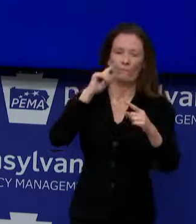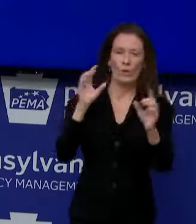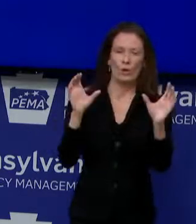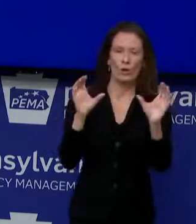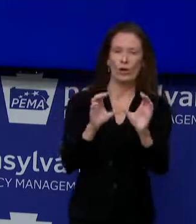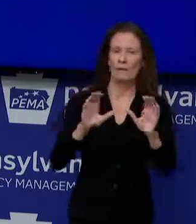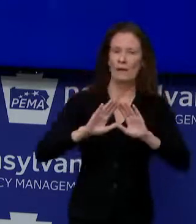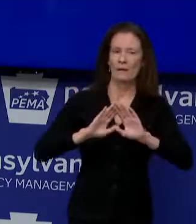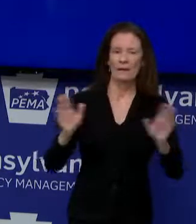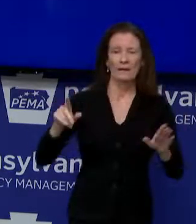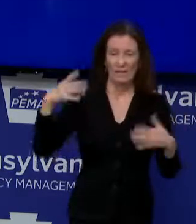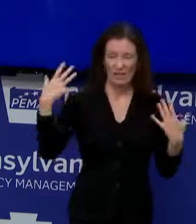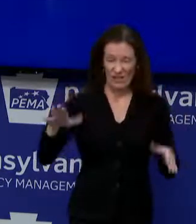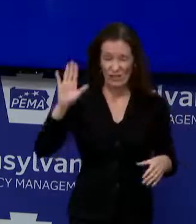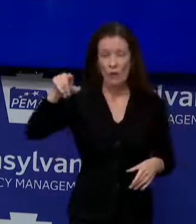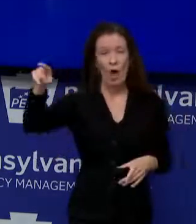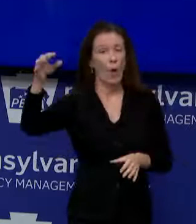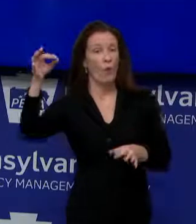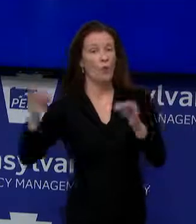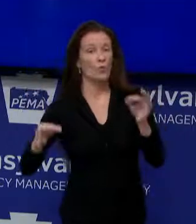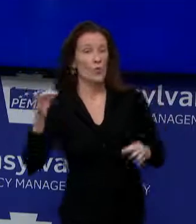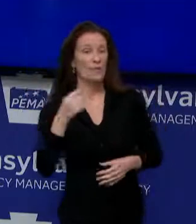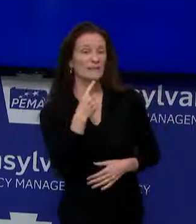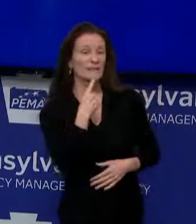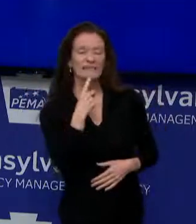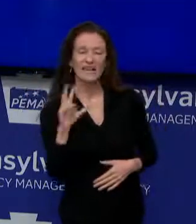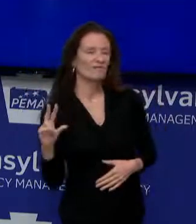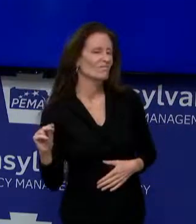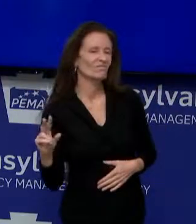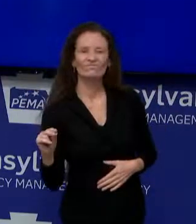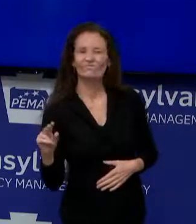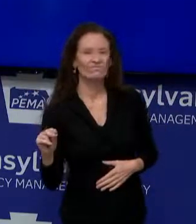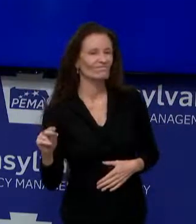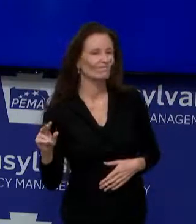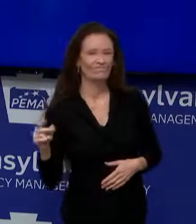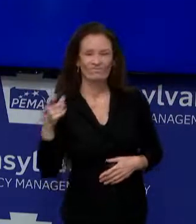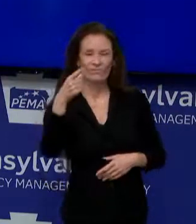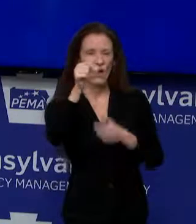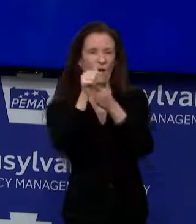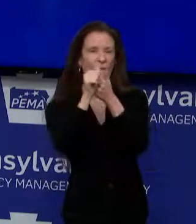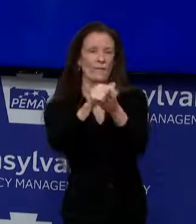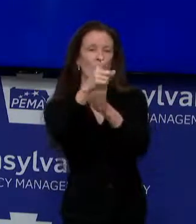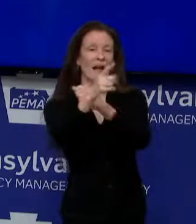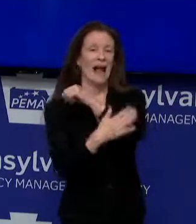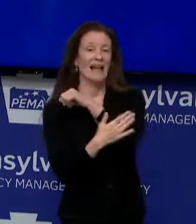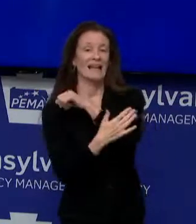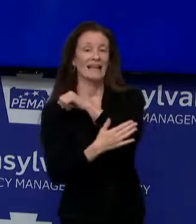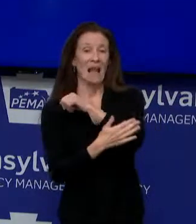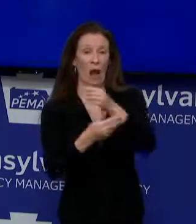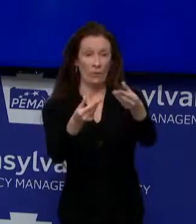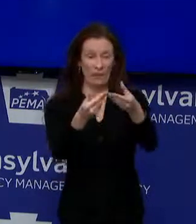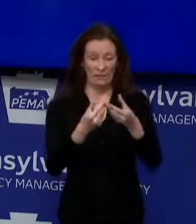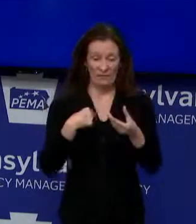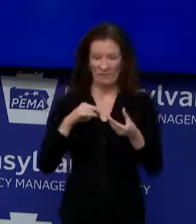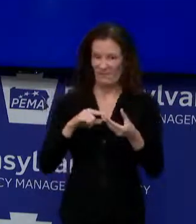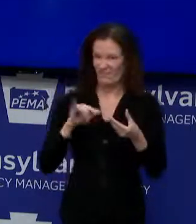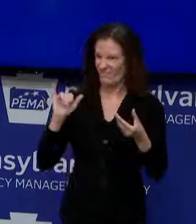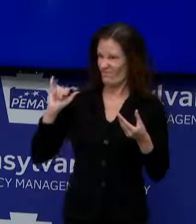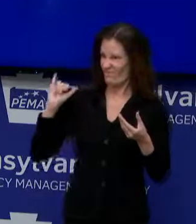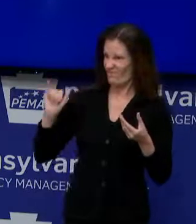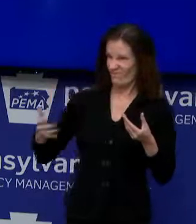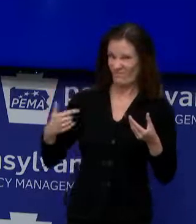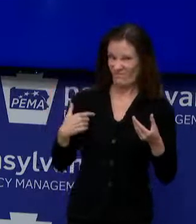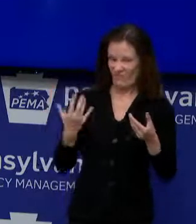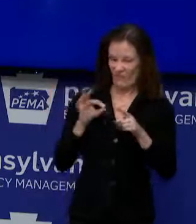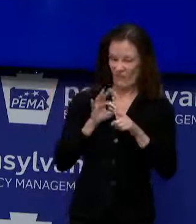Dennis. And so it's very simple. The counties provide us their certifications. We have a duty to then certify the elections. The winner